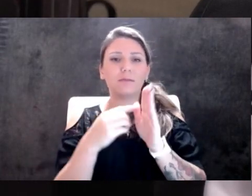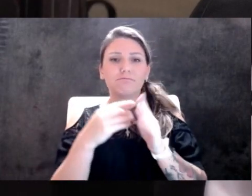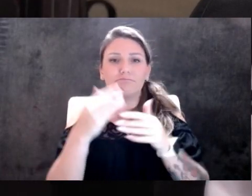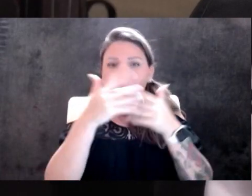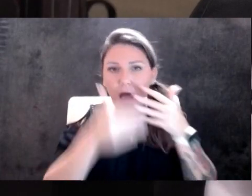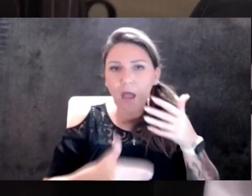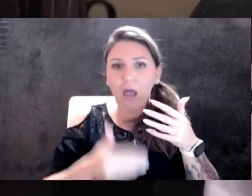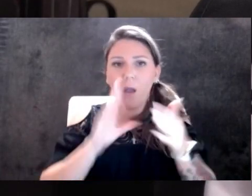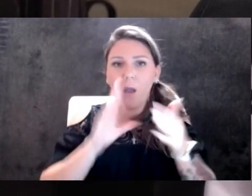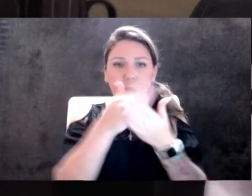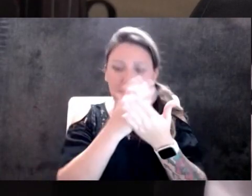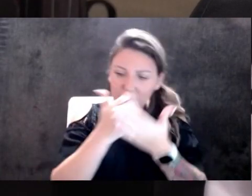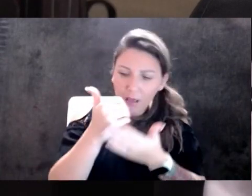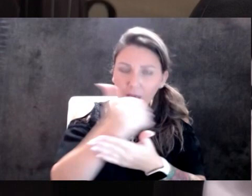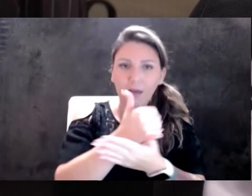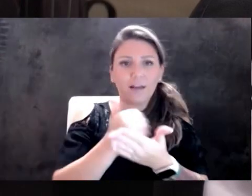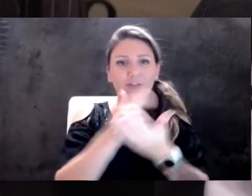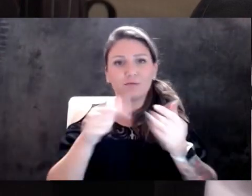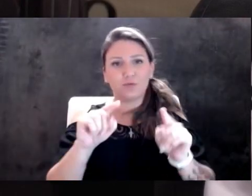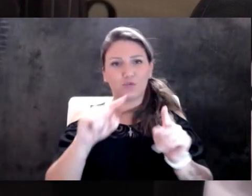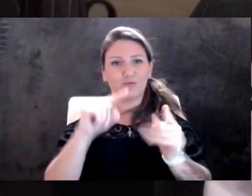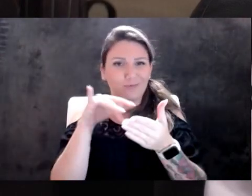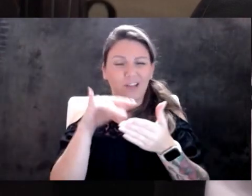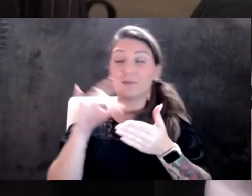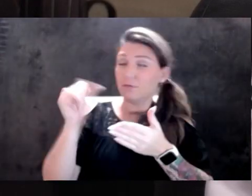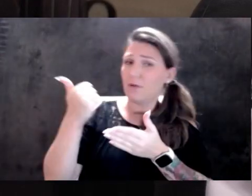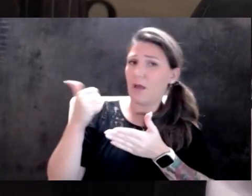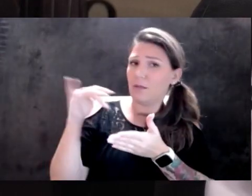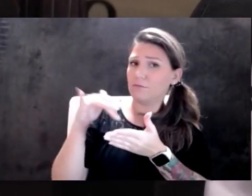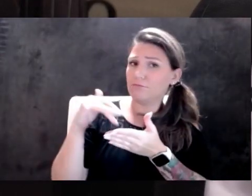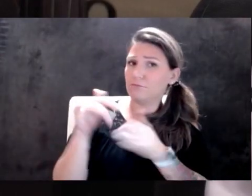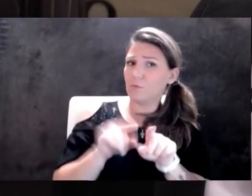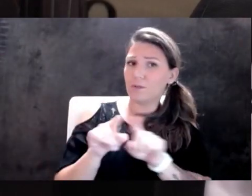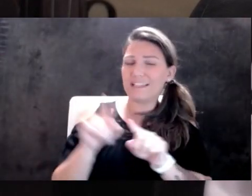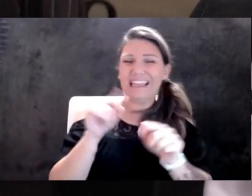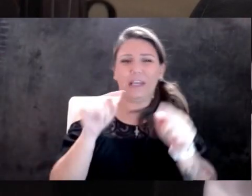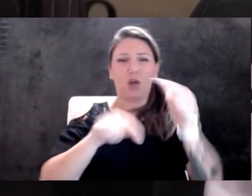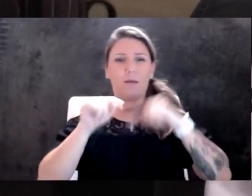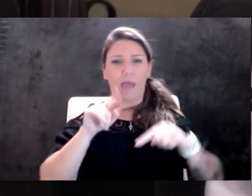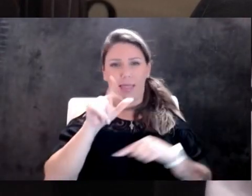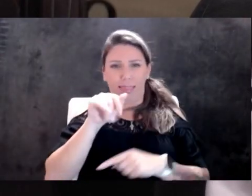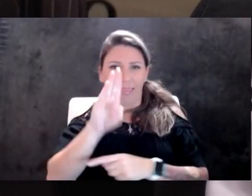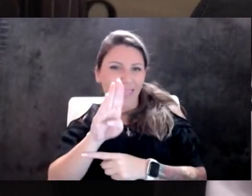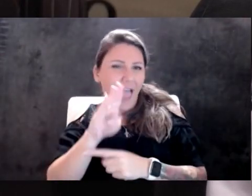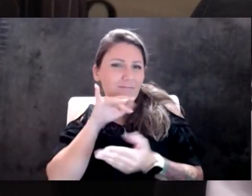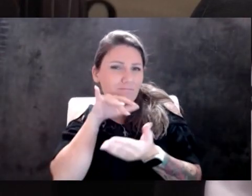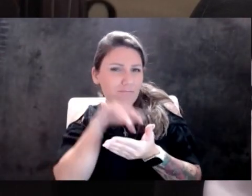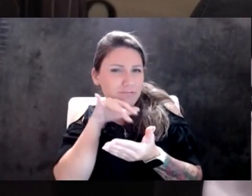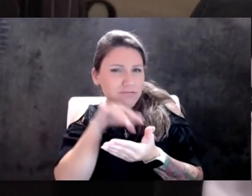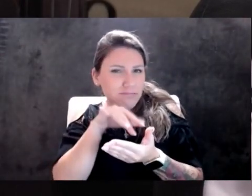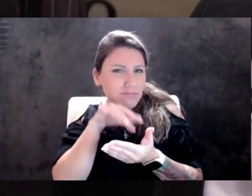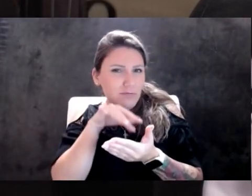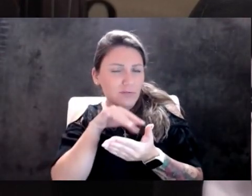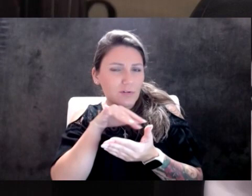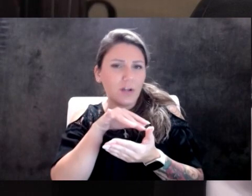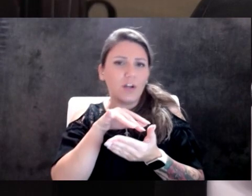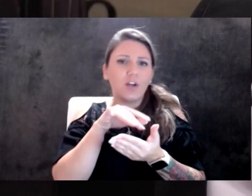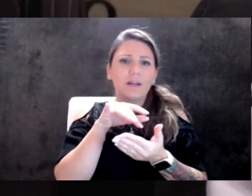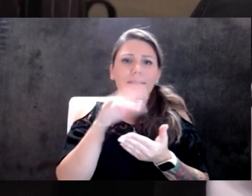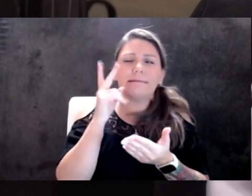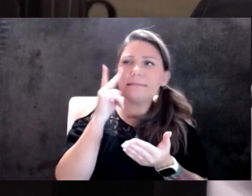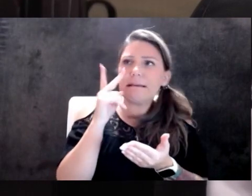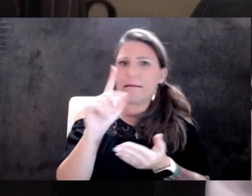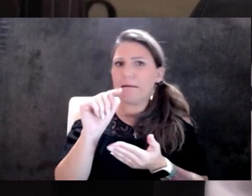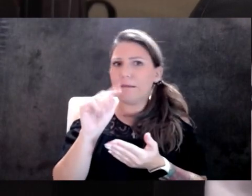participated in this trial and other trials. And then we go back to the laboratory to study those samples, study the tumor, the blood,